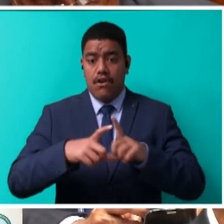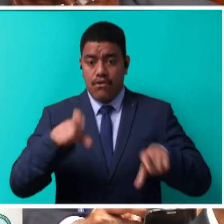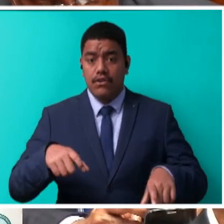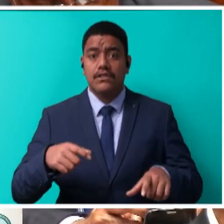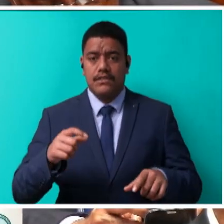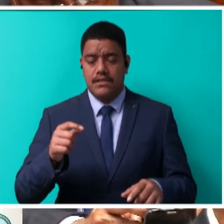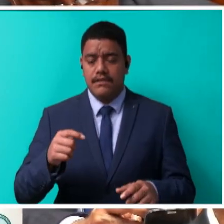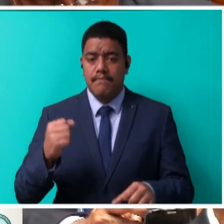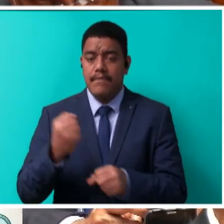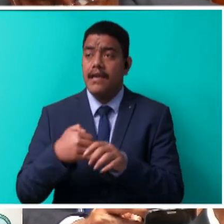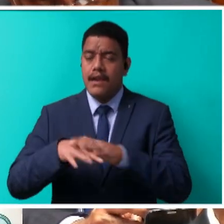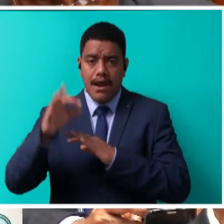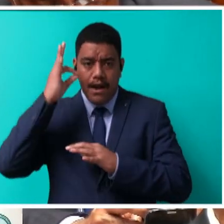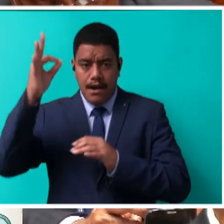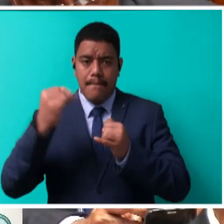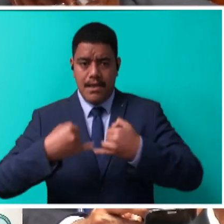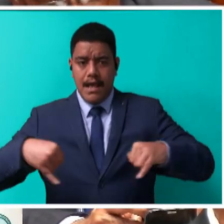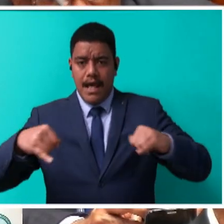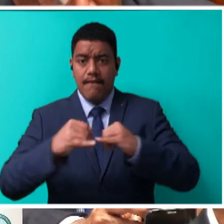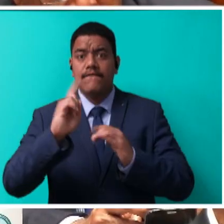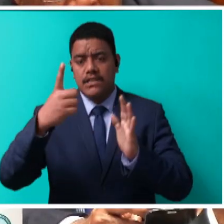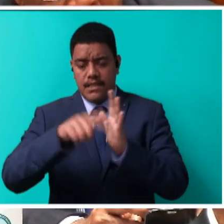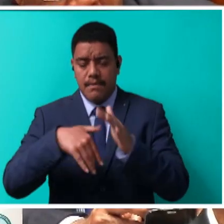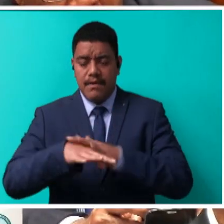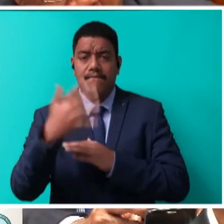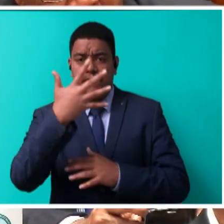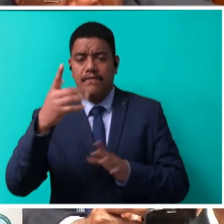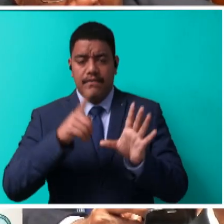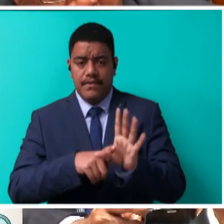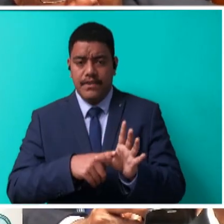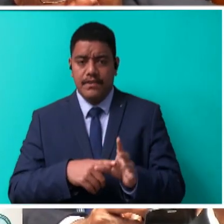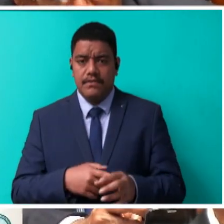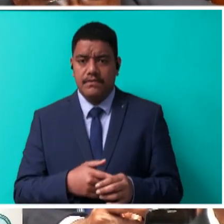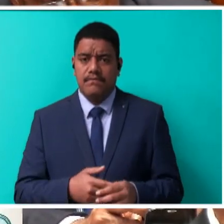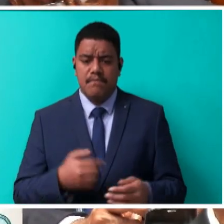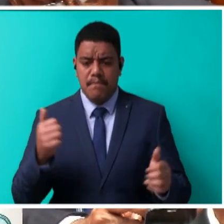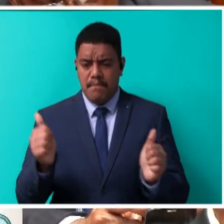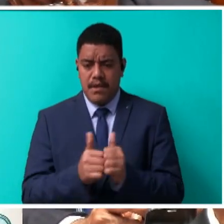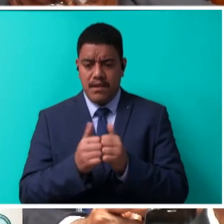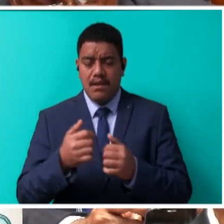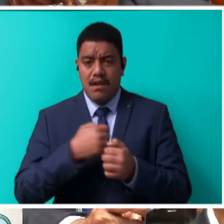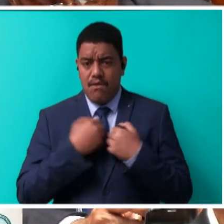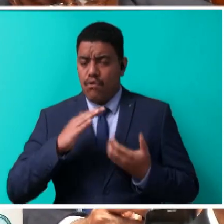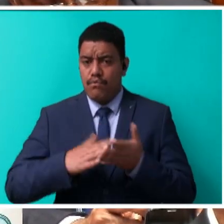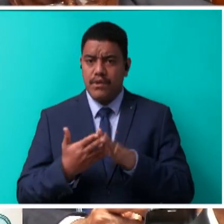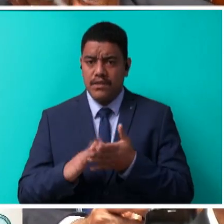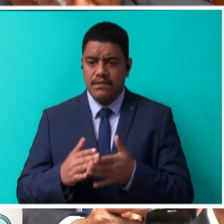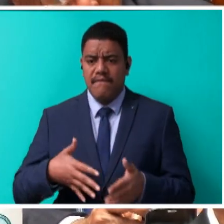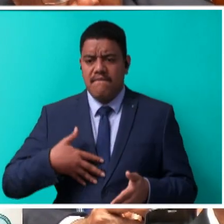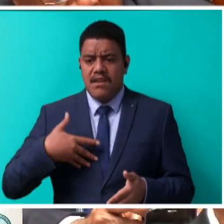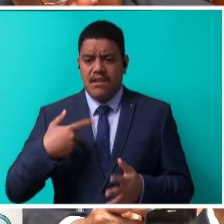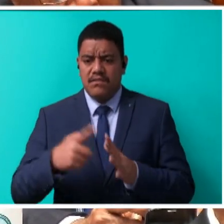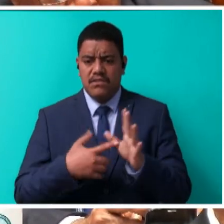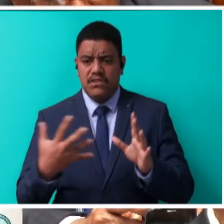for the first time in 55 years. For decades, many of our remote communities felt that